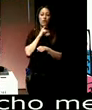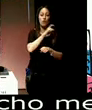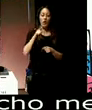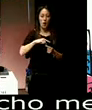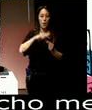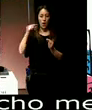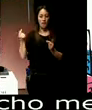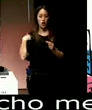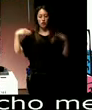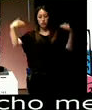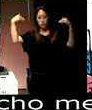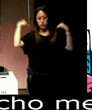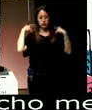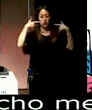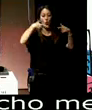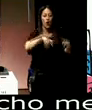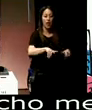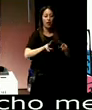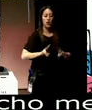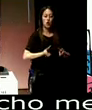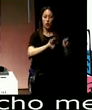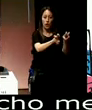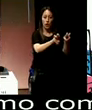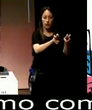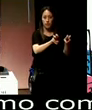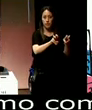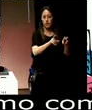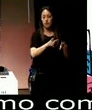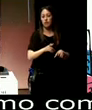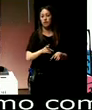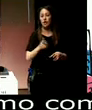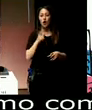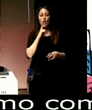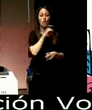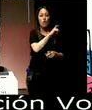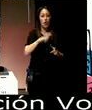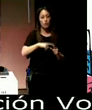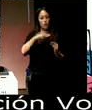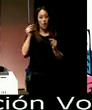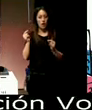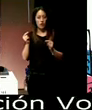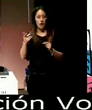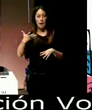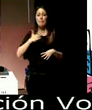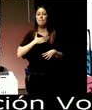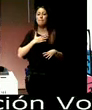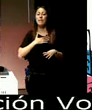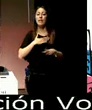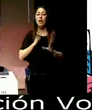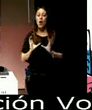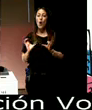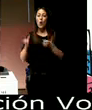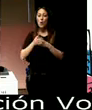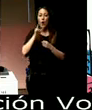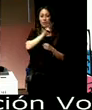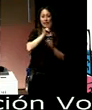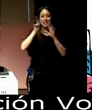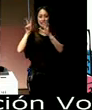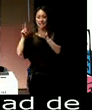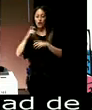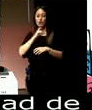about, I work at the Vodafone Foundation as responsible for the Innovation Unity. Our foundation belongs to